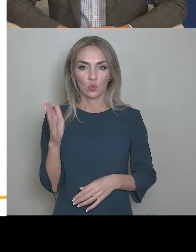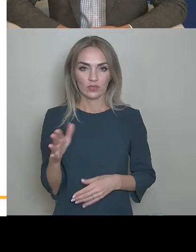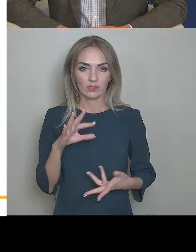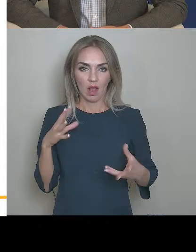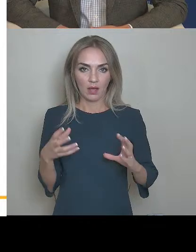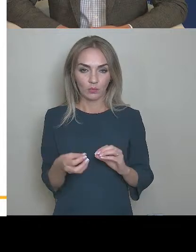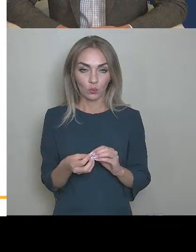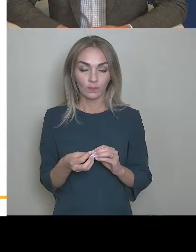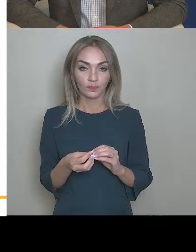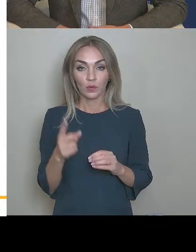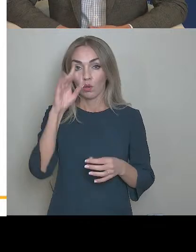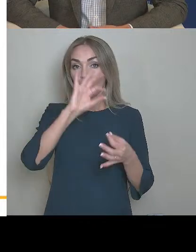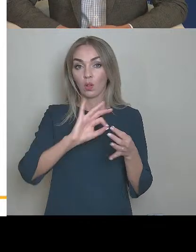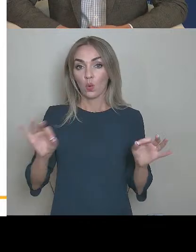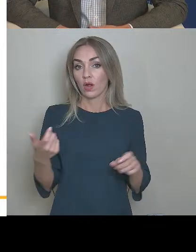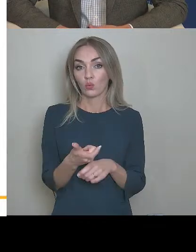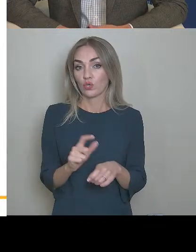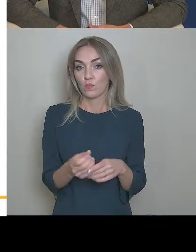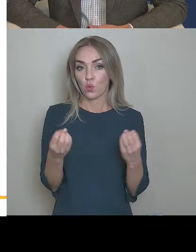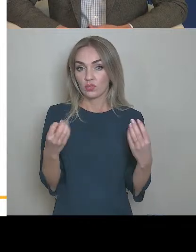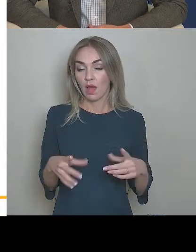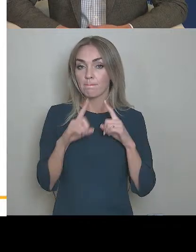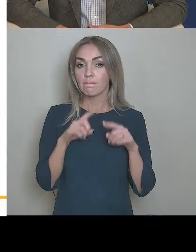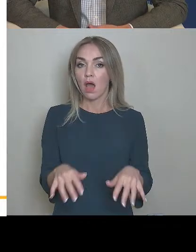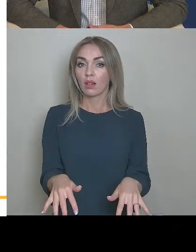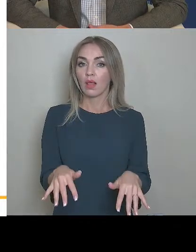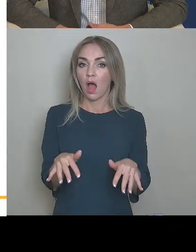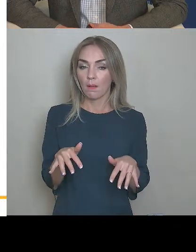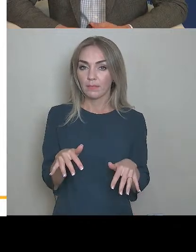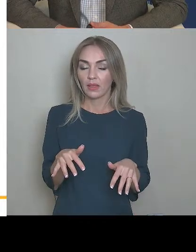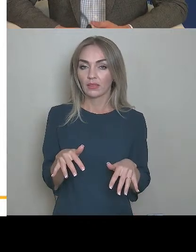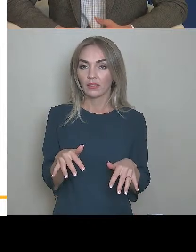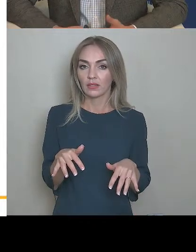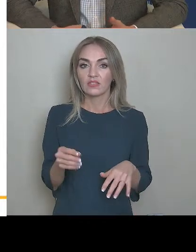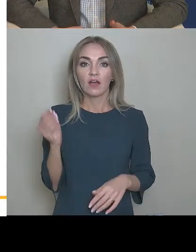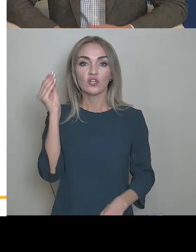thereof. The logic was very simple. The Parliament,